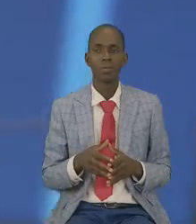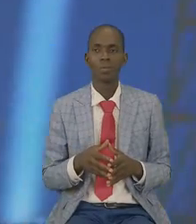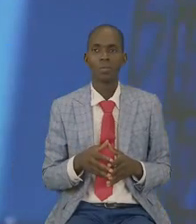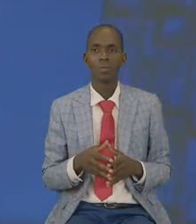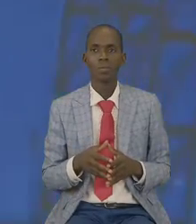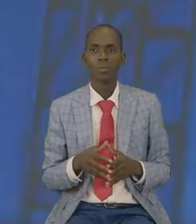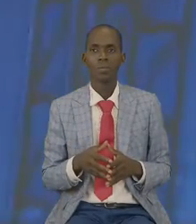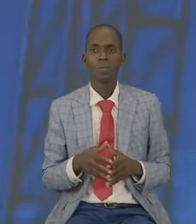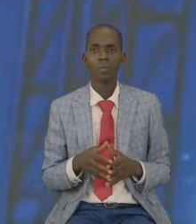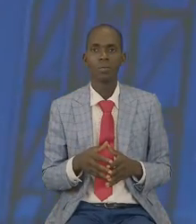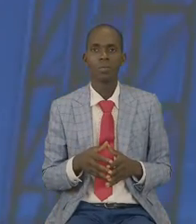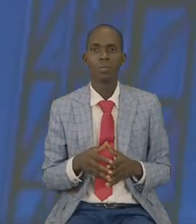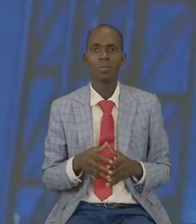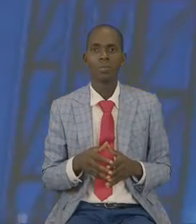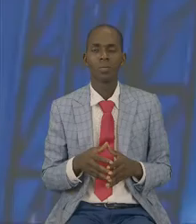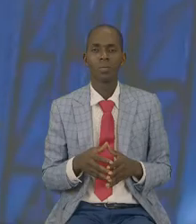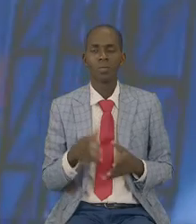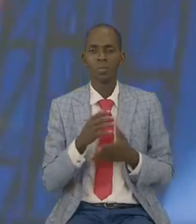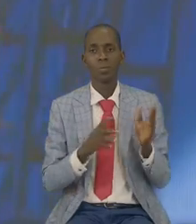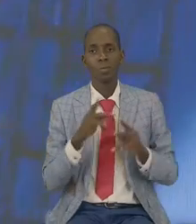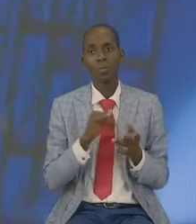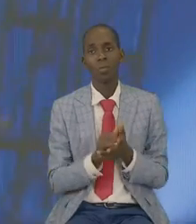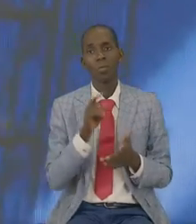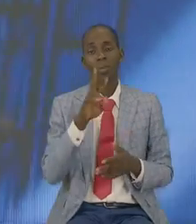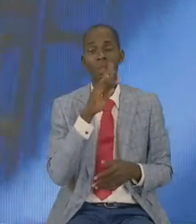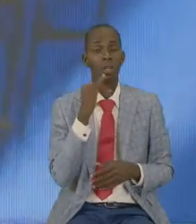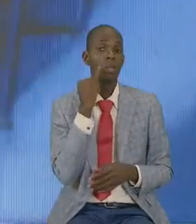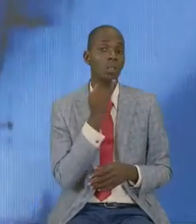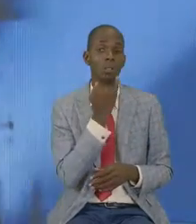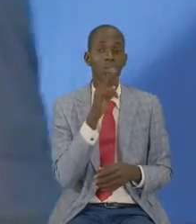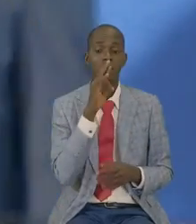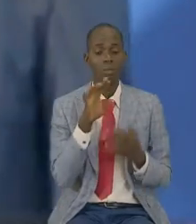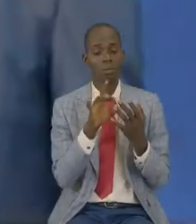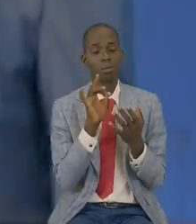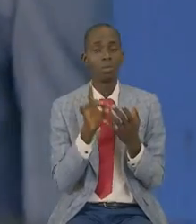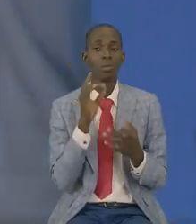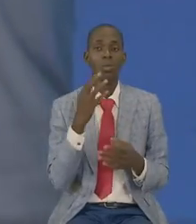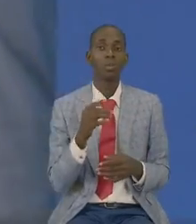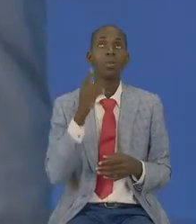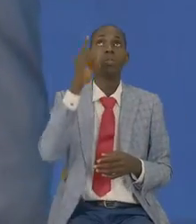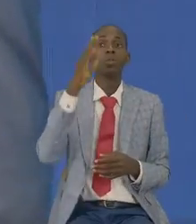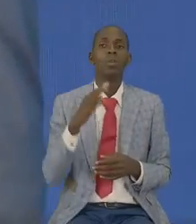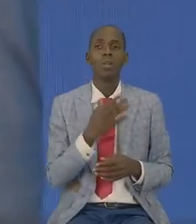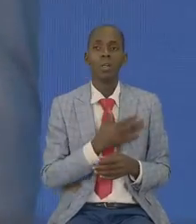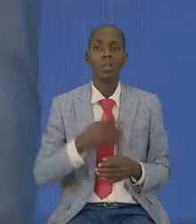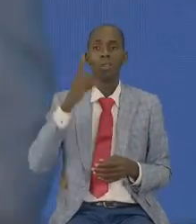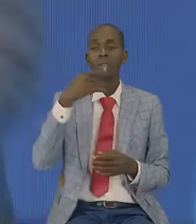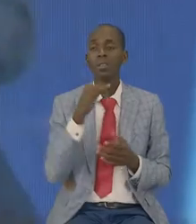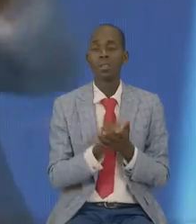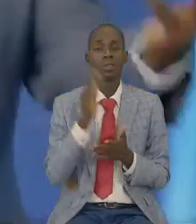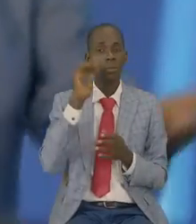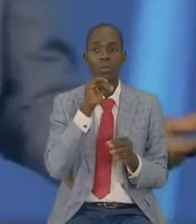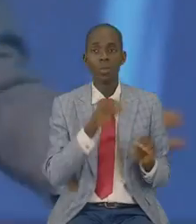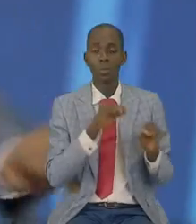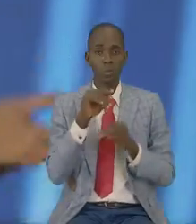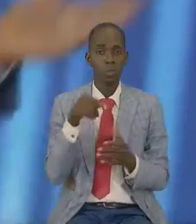said, you're an Israelite. You are the chosen of God. And God said, I will not put this on you. Then